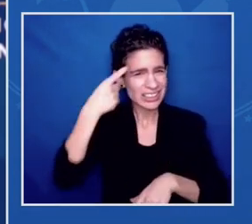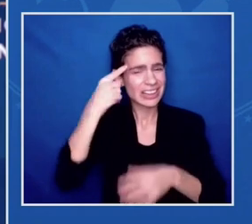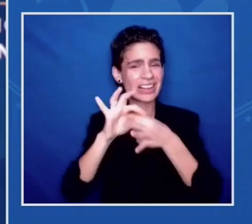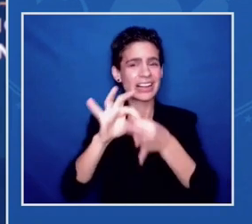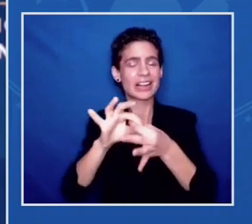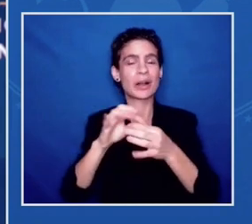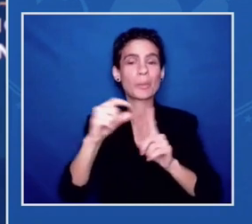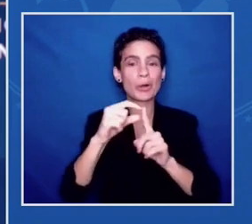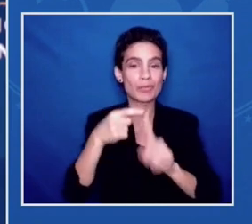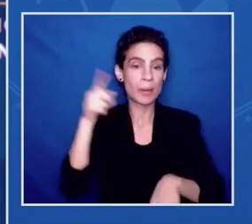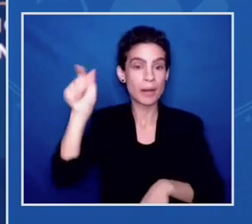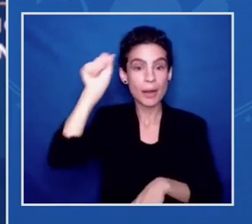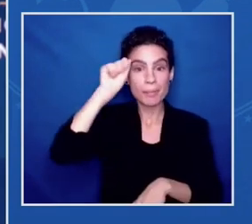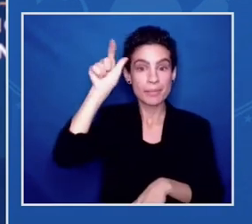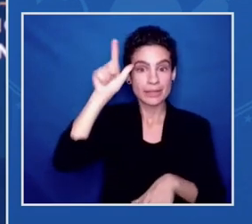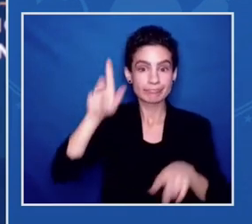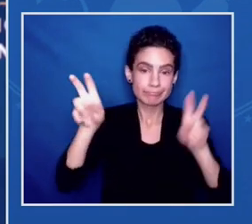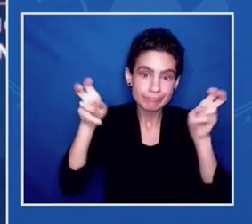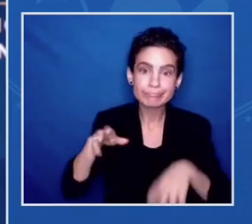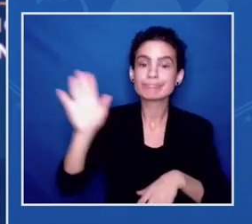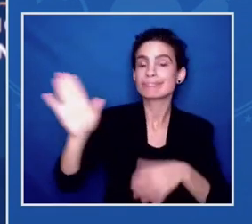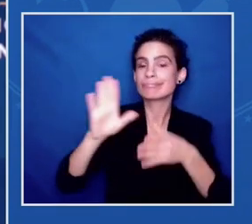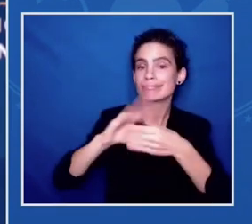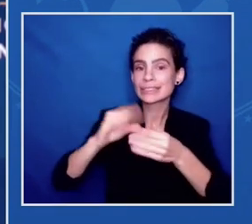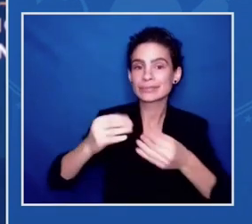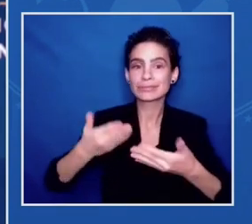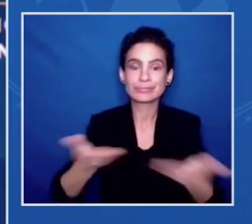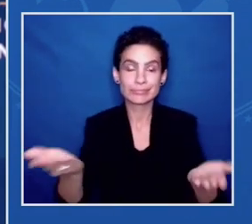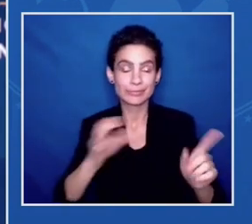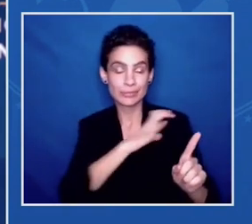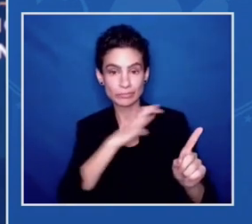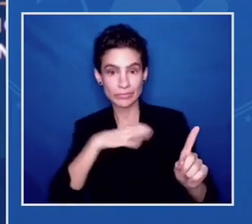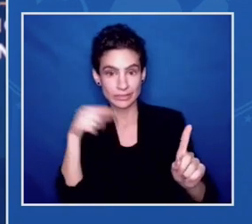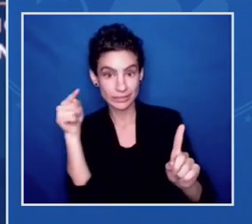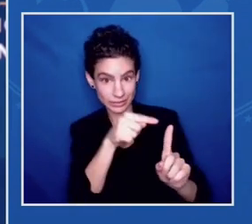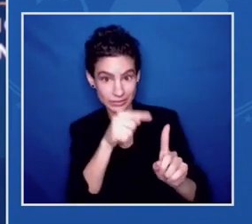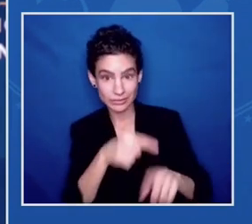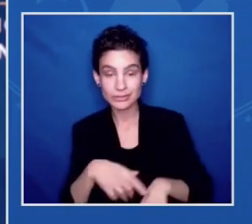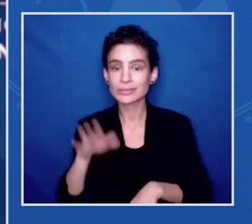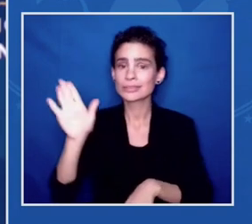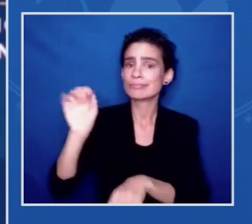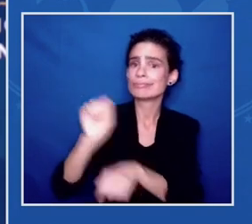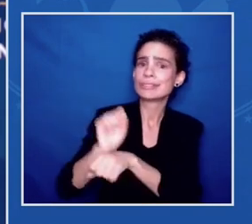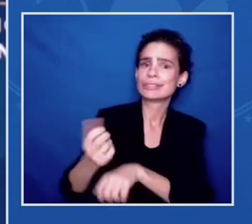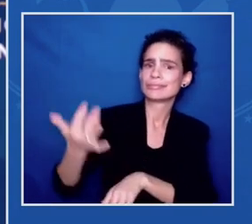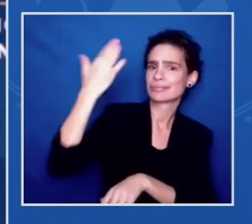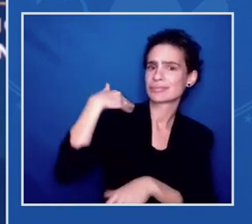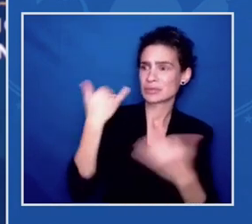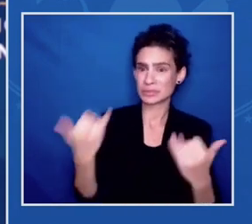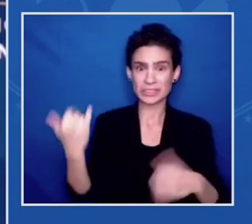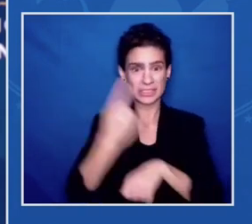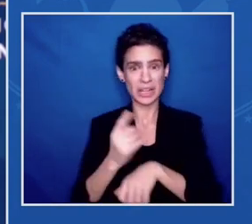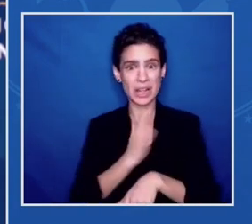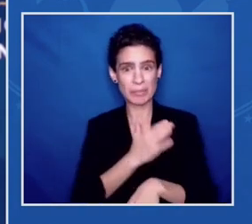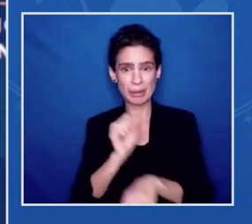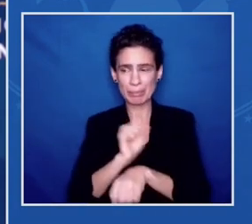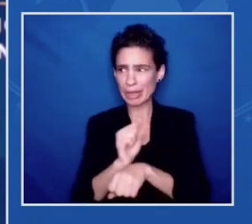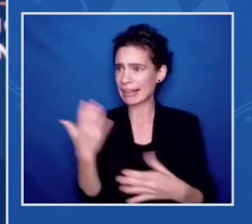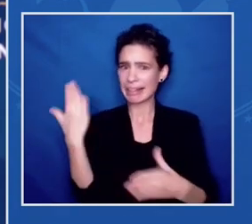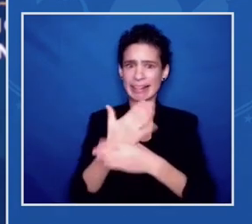Abraham Lincoln in his annual message to Congress, whose work has today been interrupted by